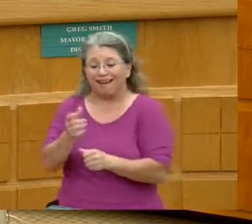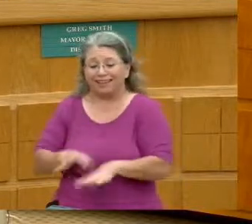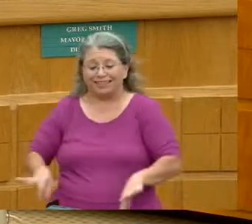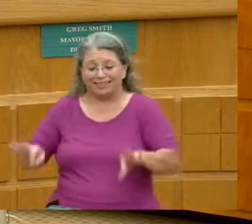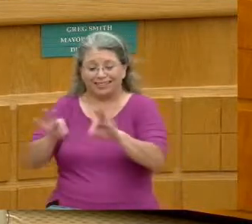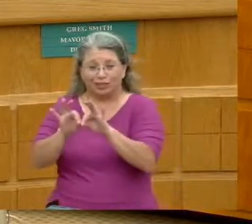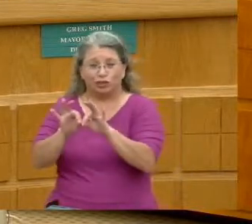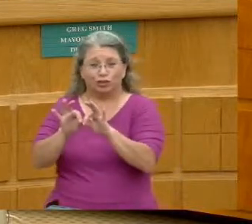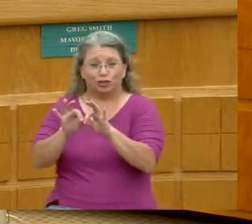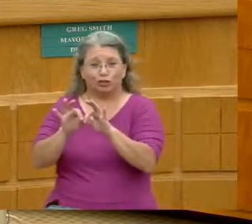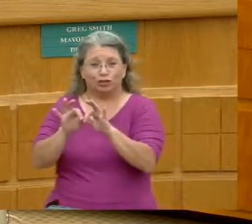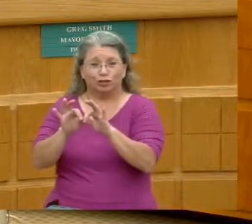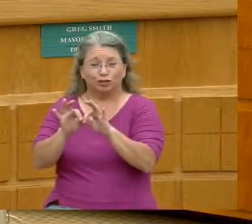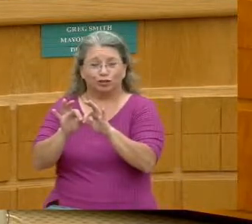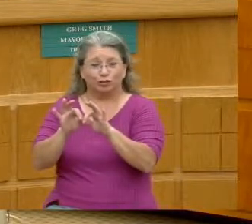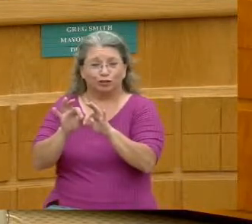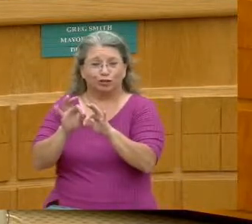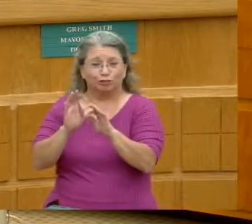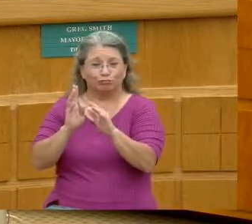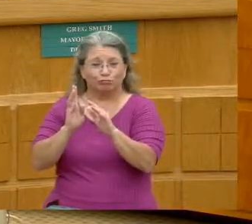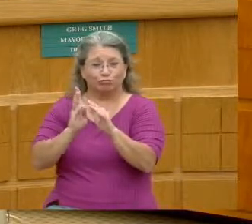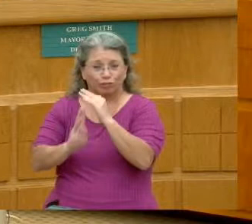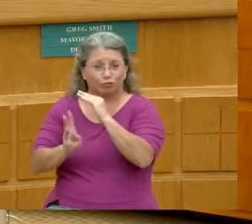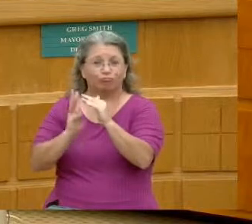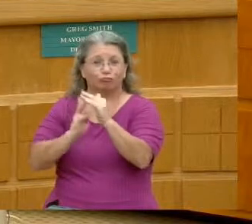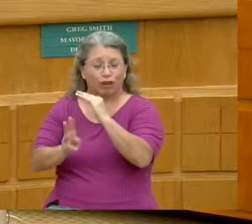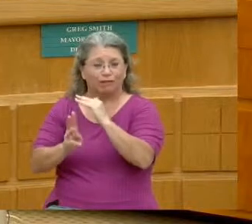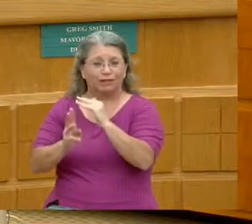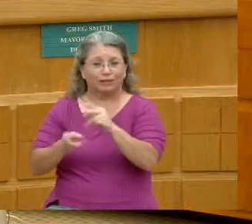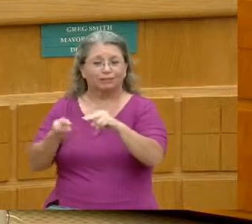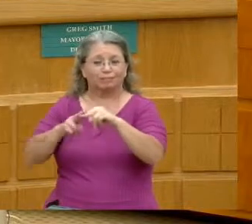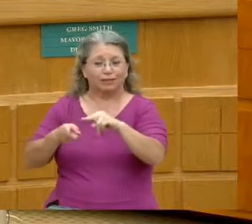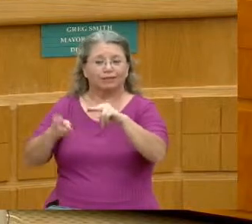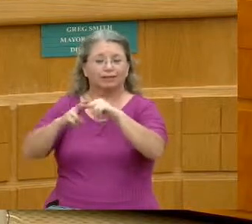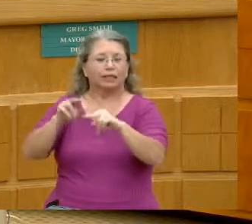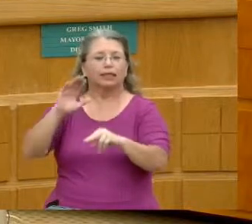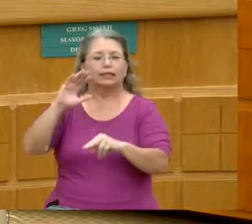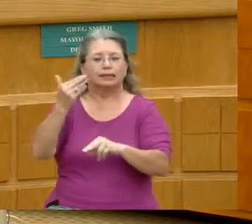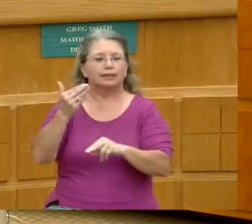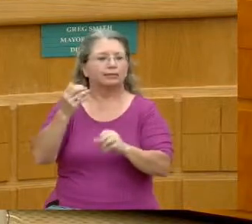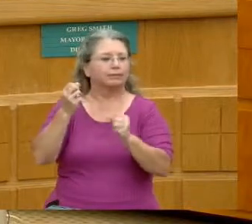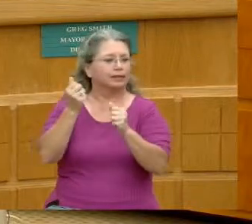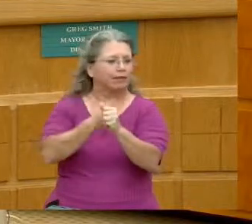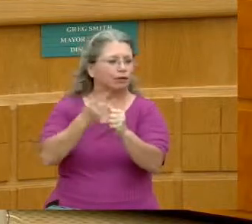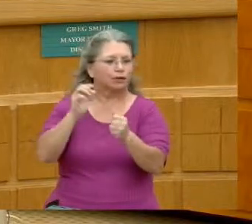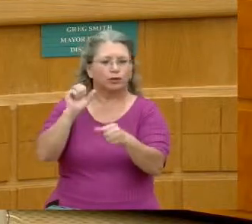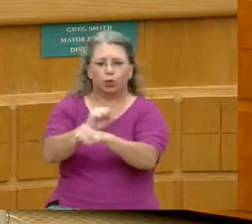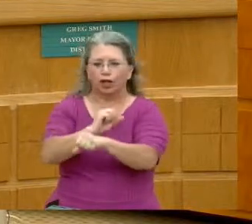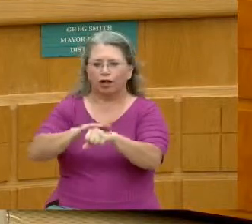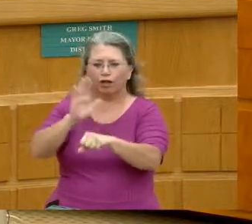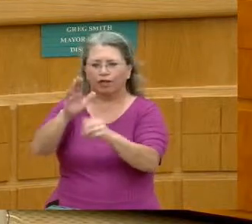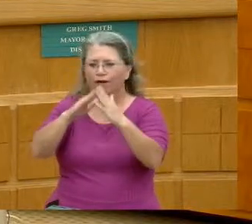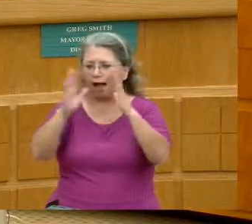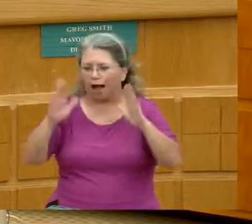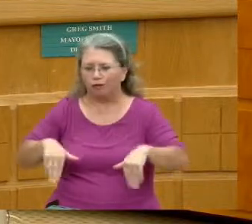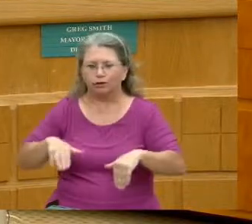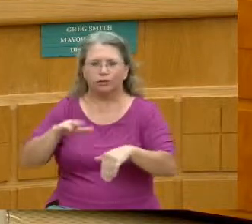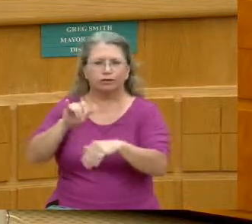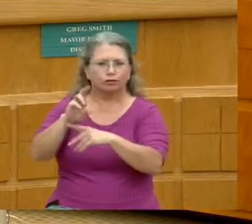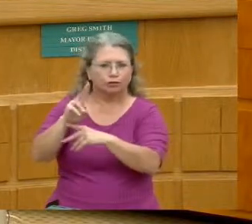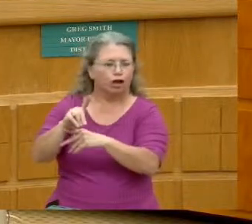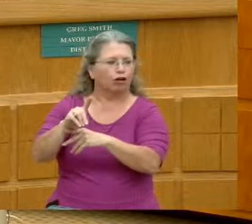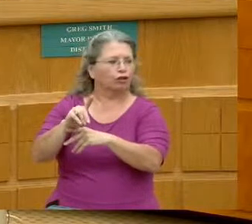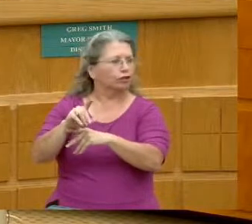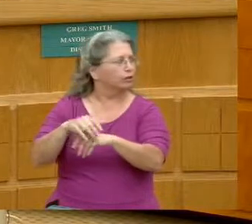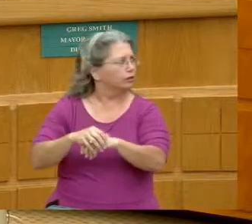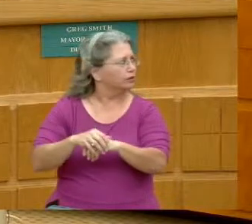last week. So we still have a very high level of home improvement. Seems like everybody's working on their houses right now, and this isn't just kind